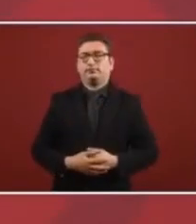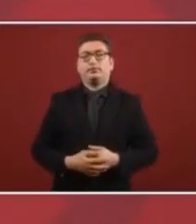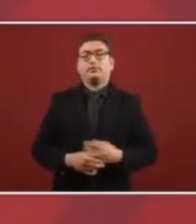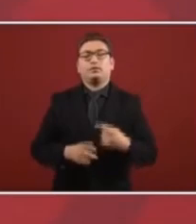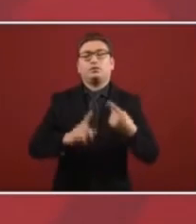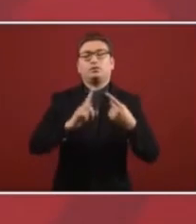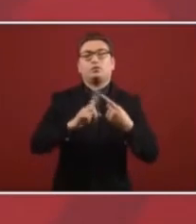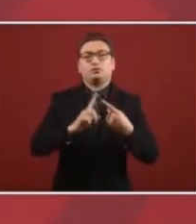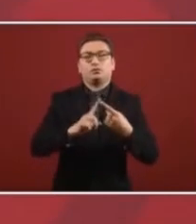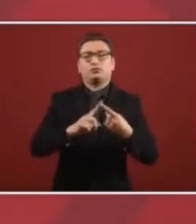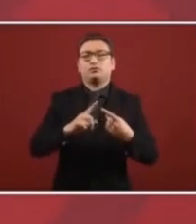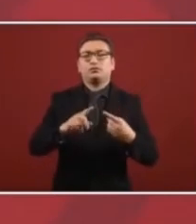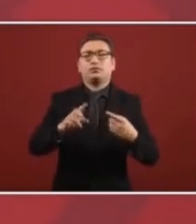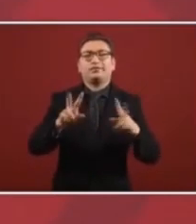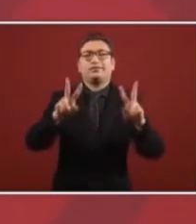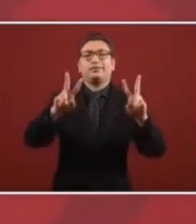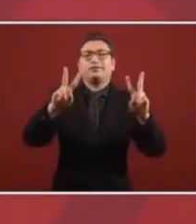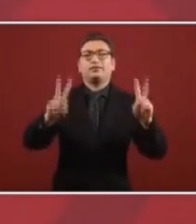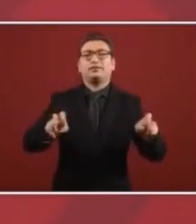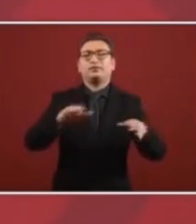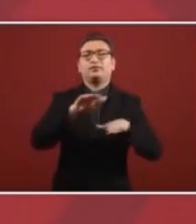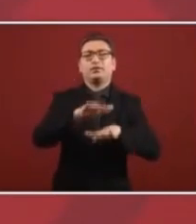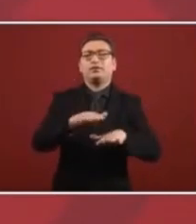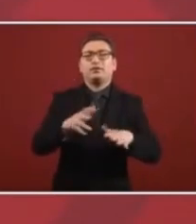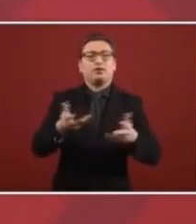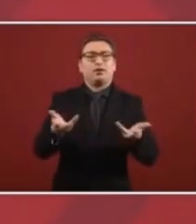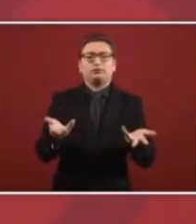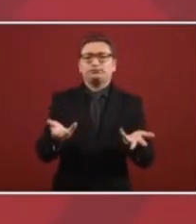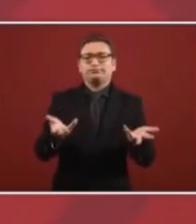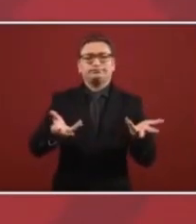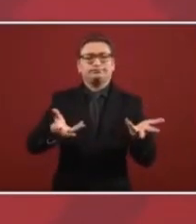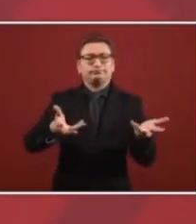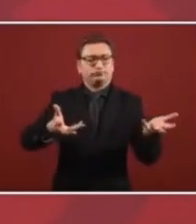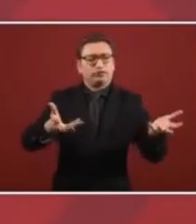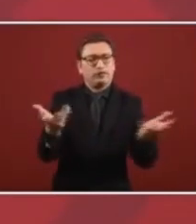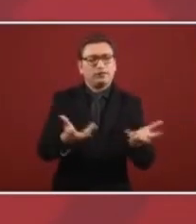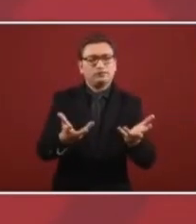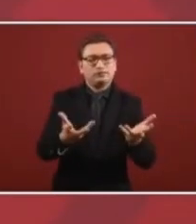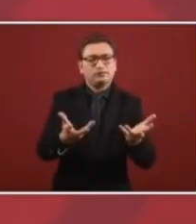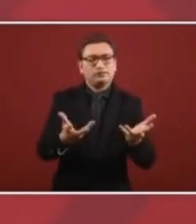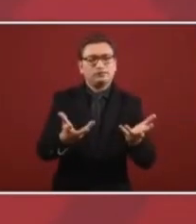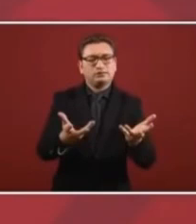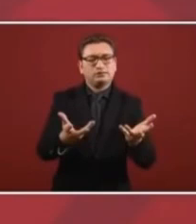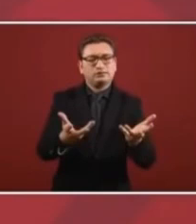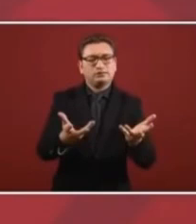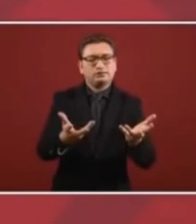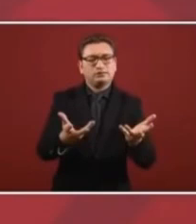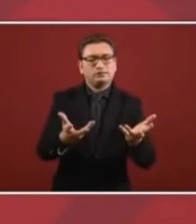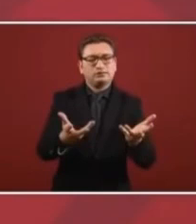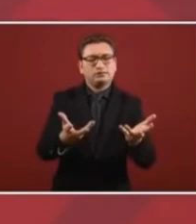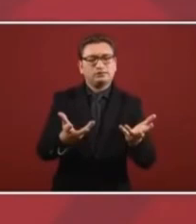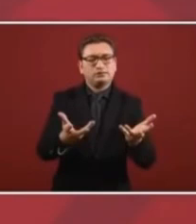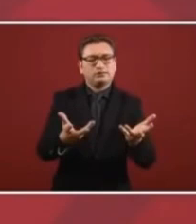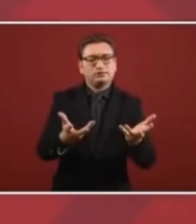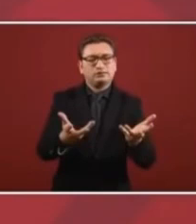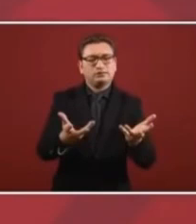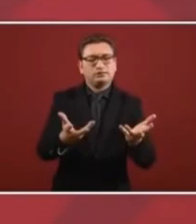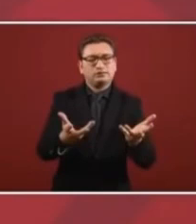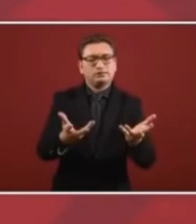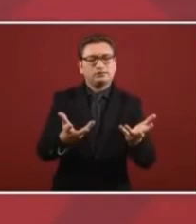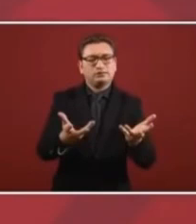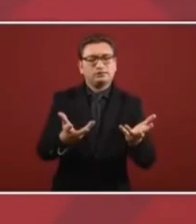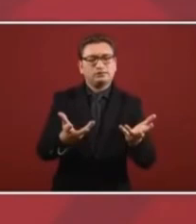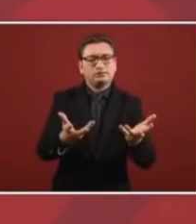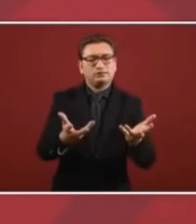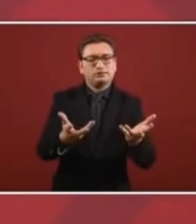Primero, todo lo que se está haciendo de caminos. First of all the things we